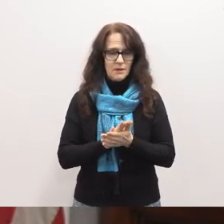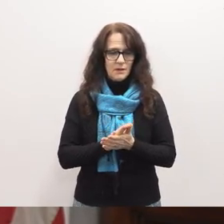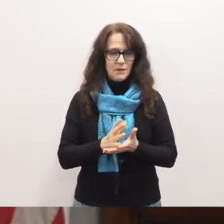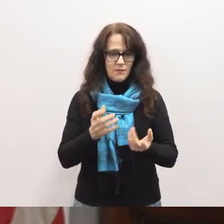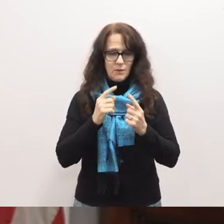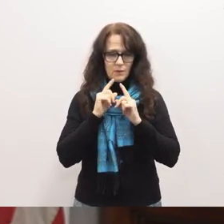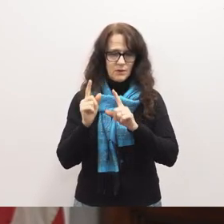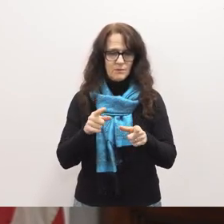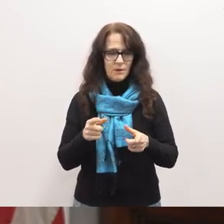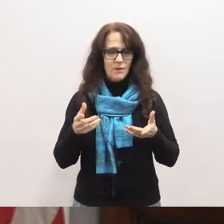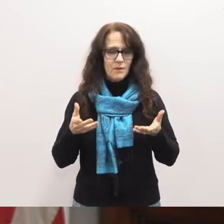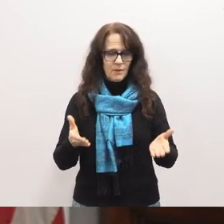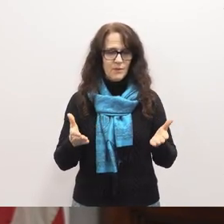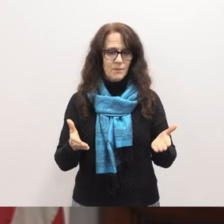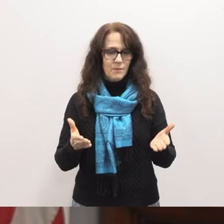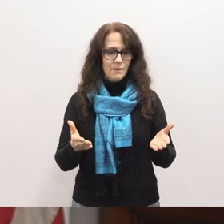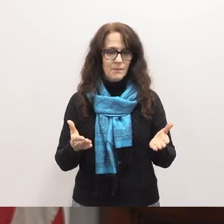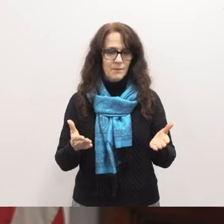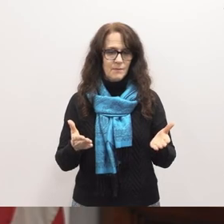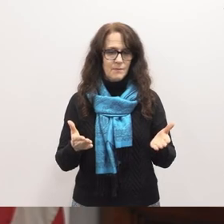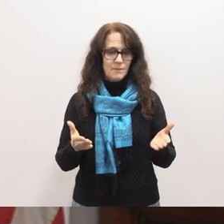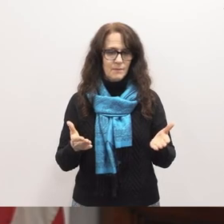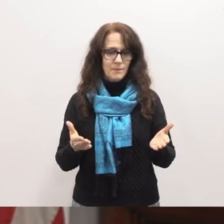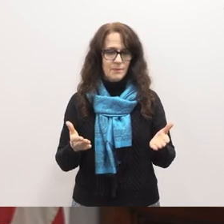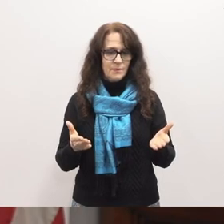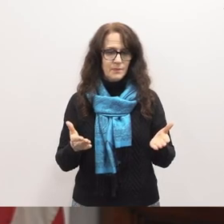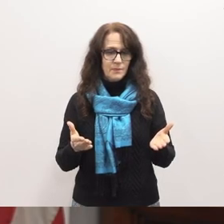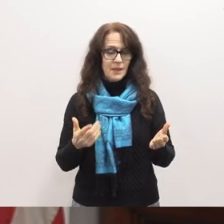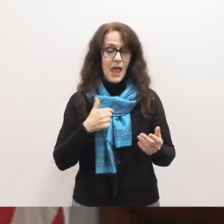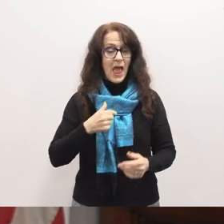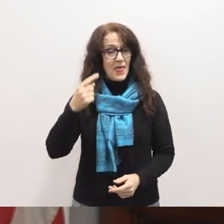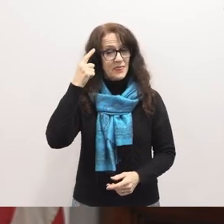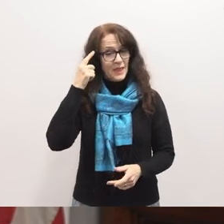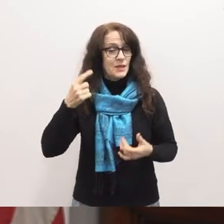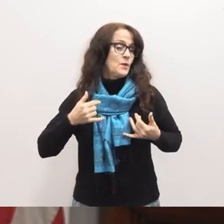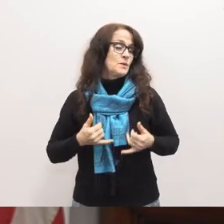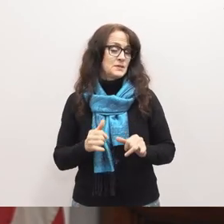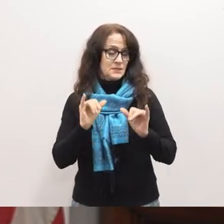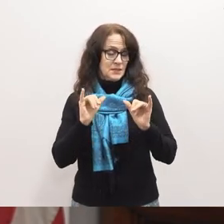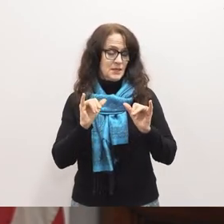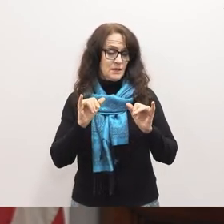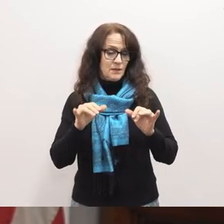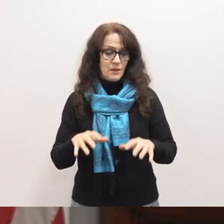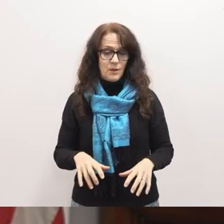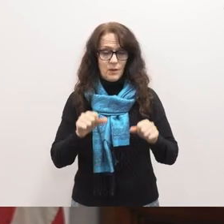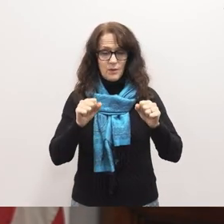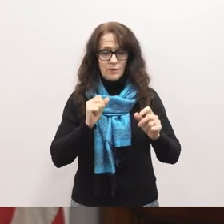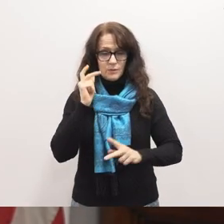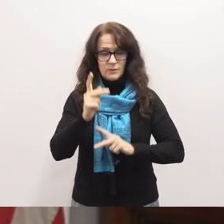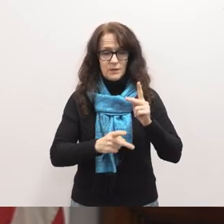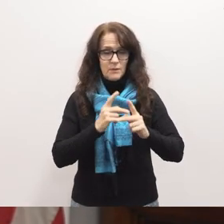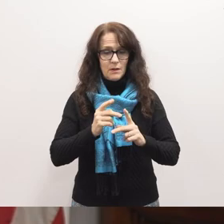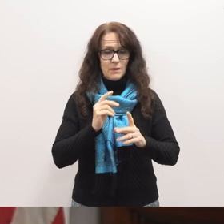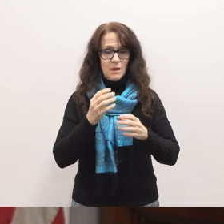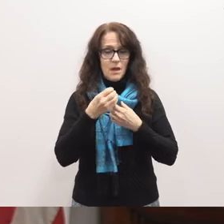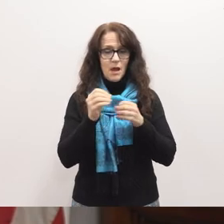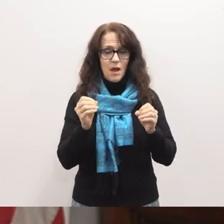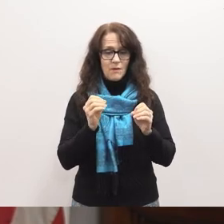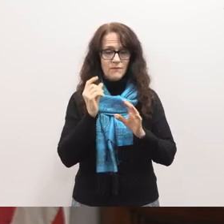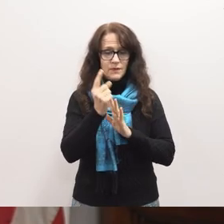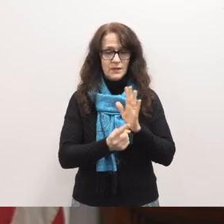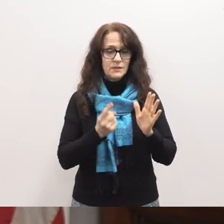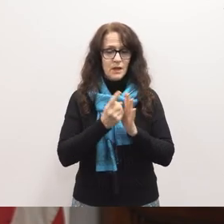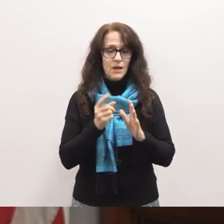respond, feel free to do so. I think we can still host some kind of office hours,